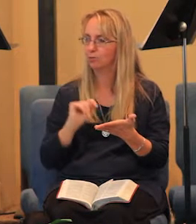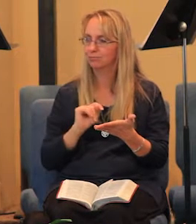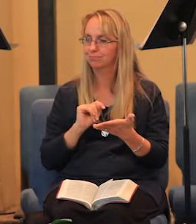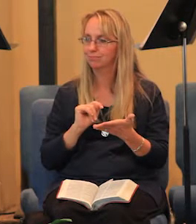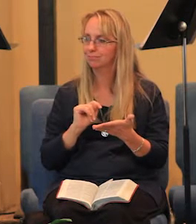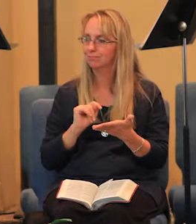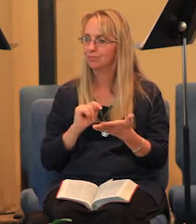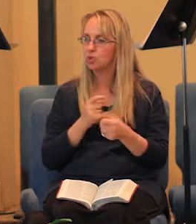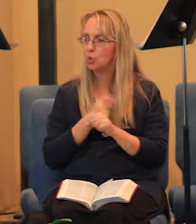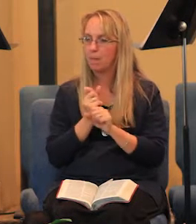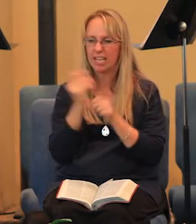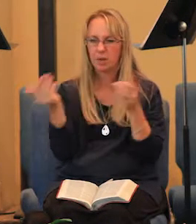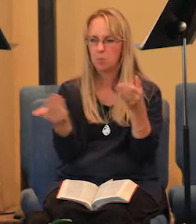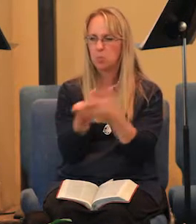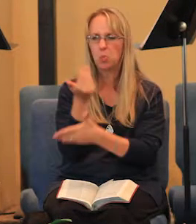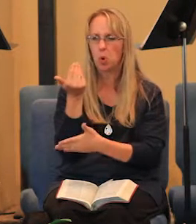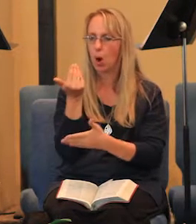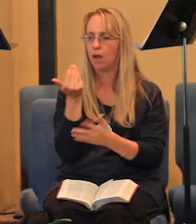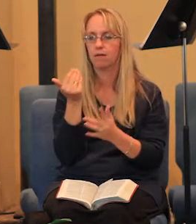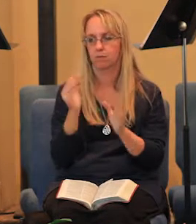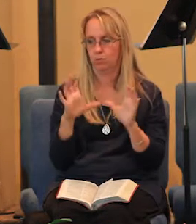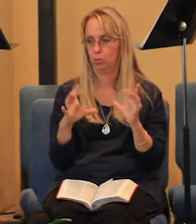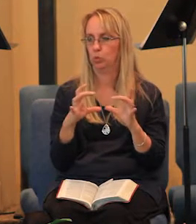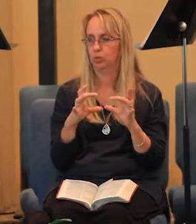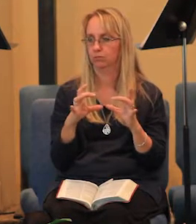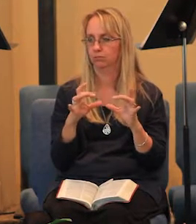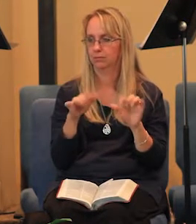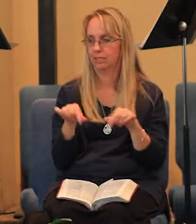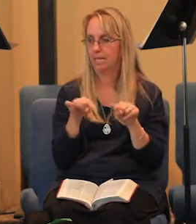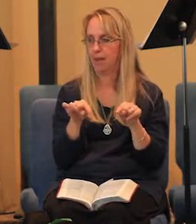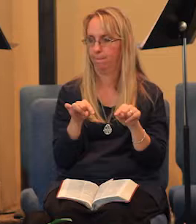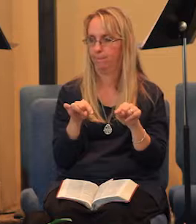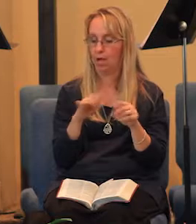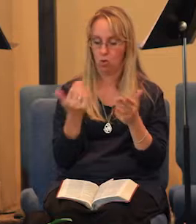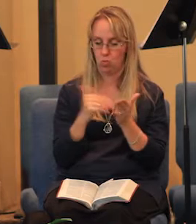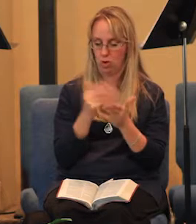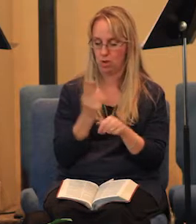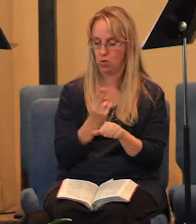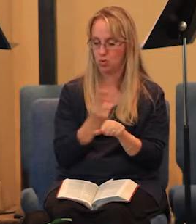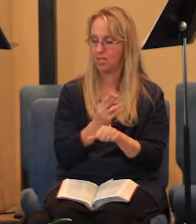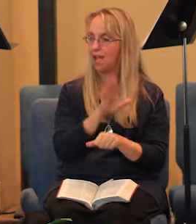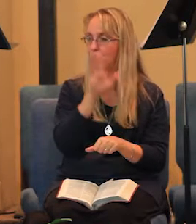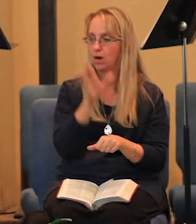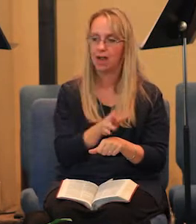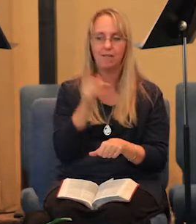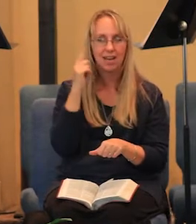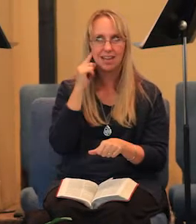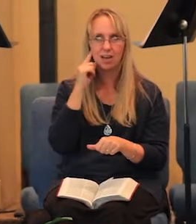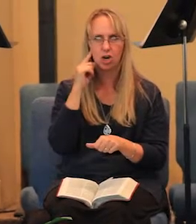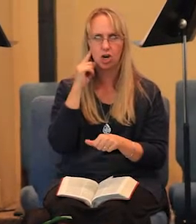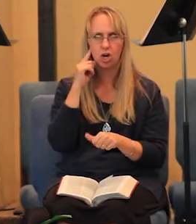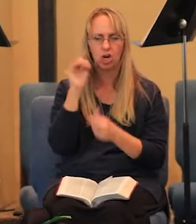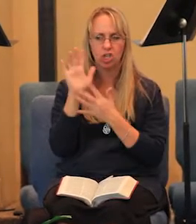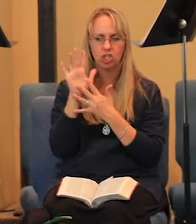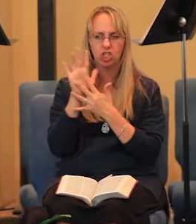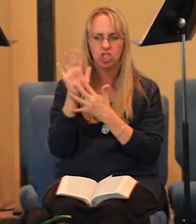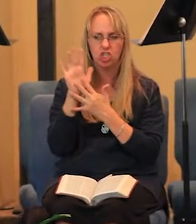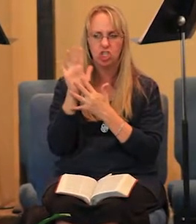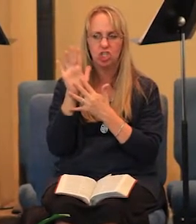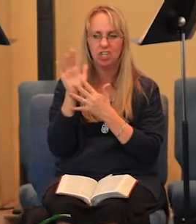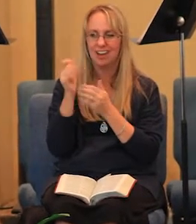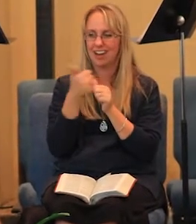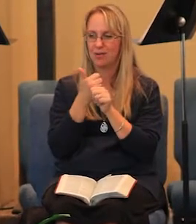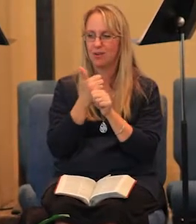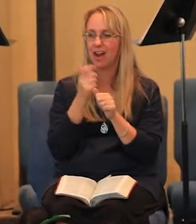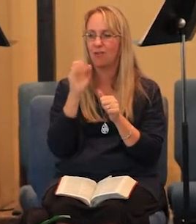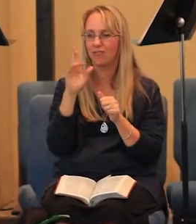You could make it brand new, and you could reuse it, and you'd never have to have someone listen to Led Zeppelin